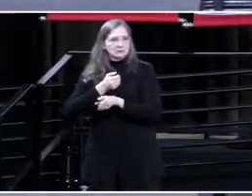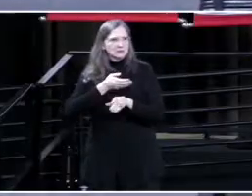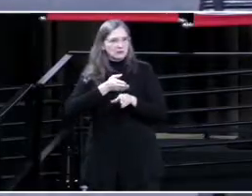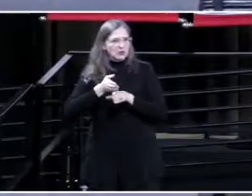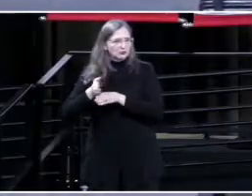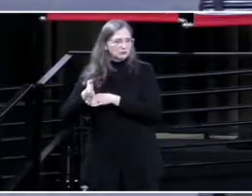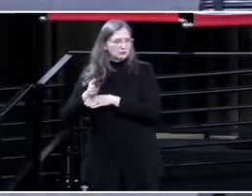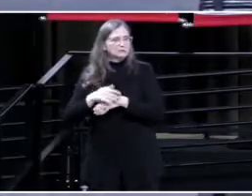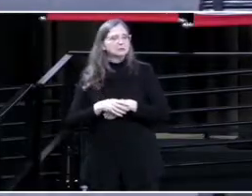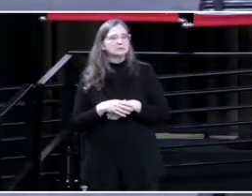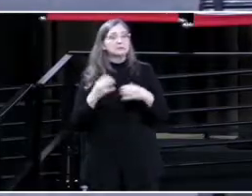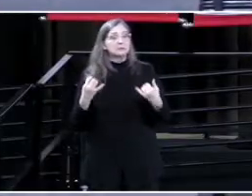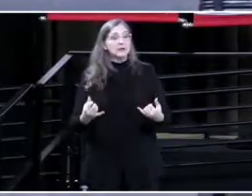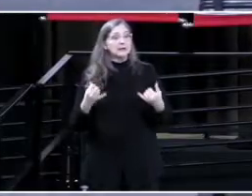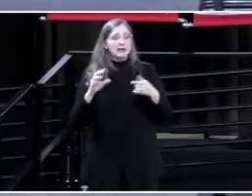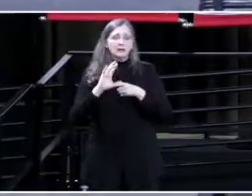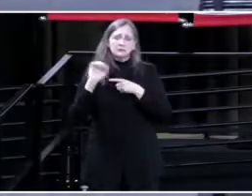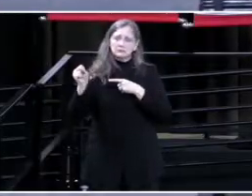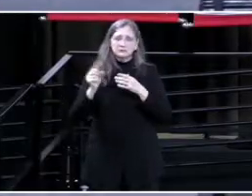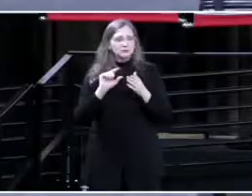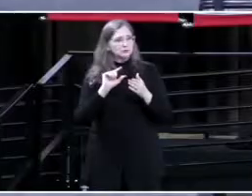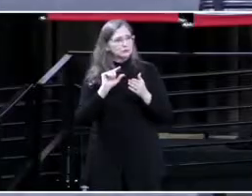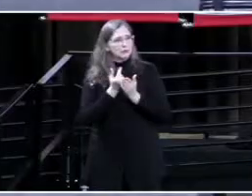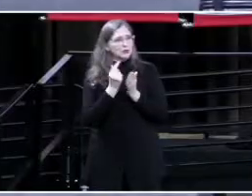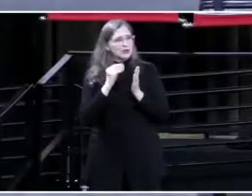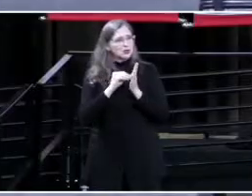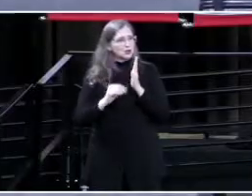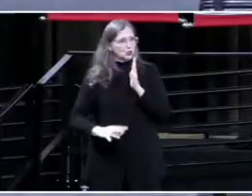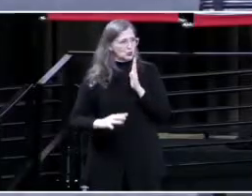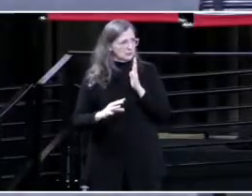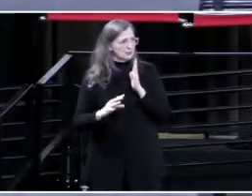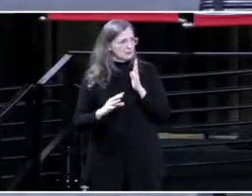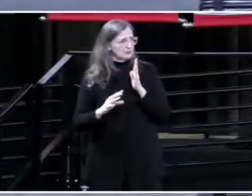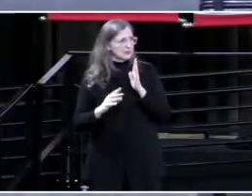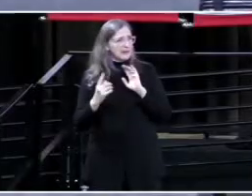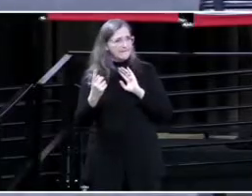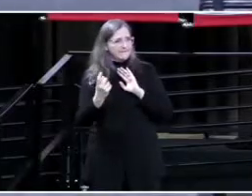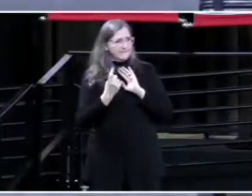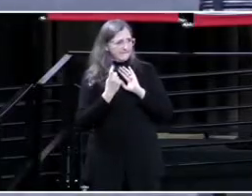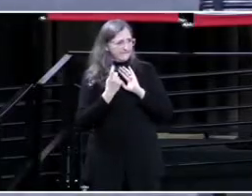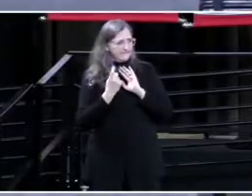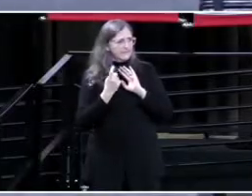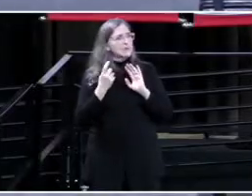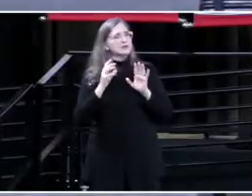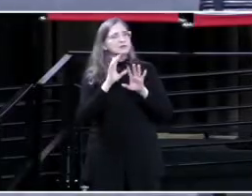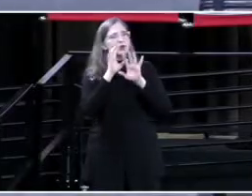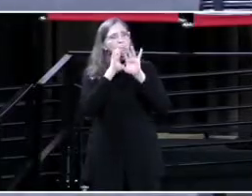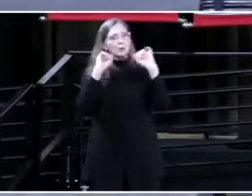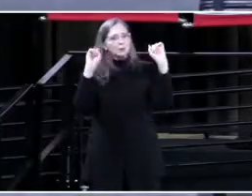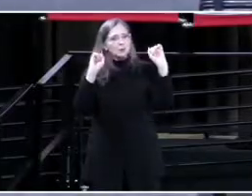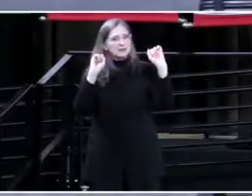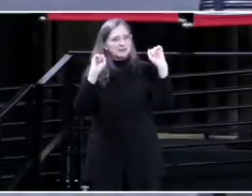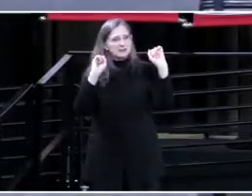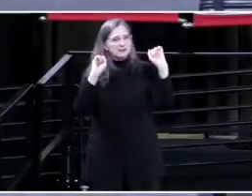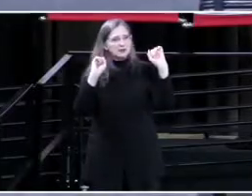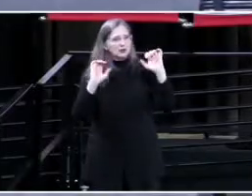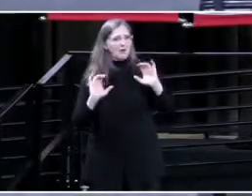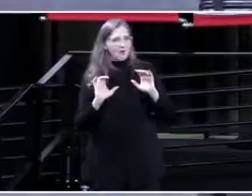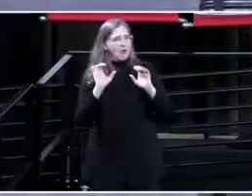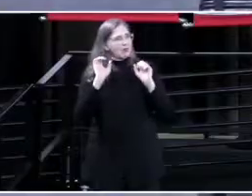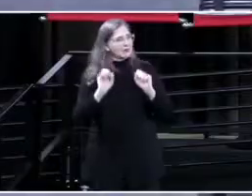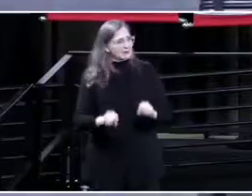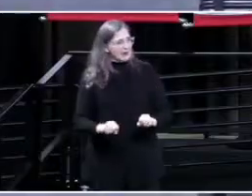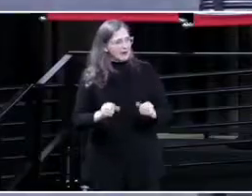At this time, would these outstanding graduates come forward as I call your name so that President Carvajal may present you